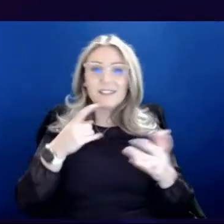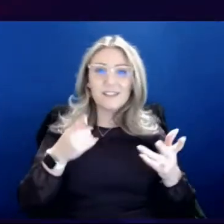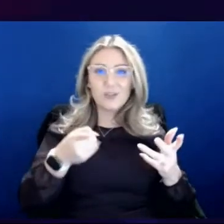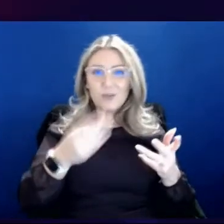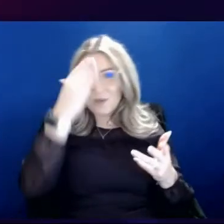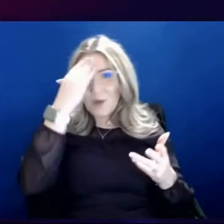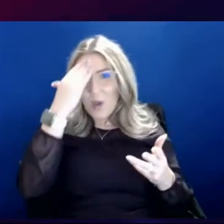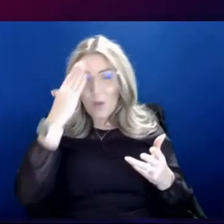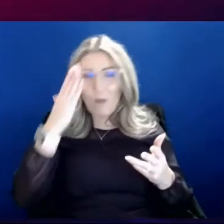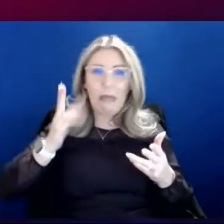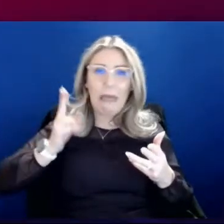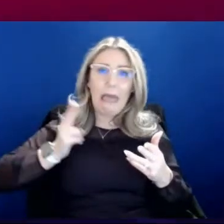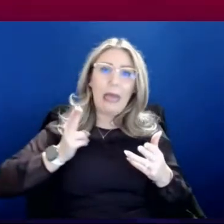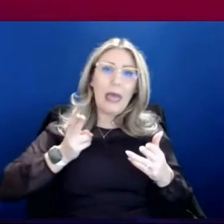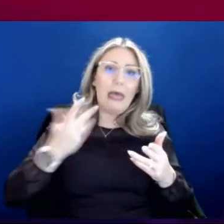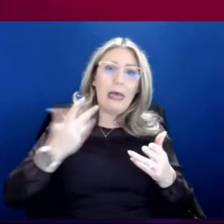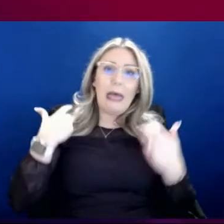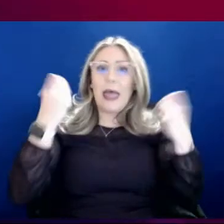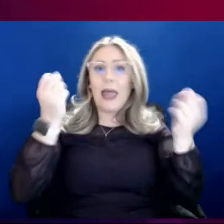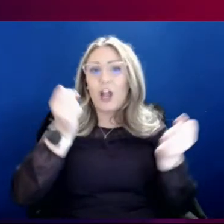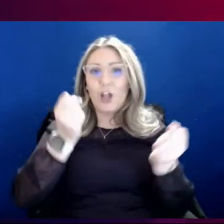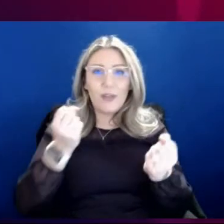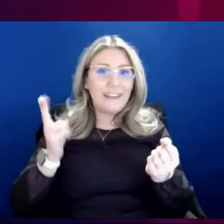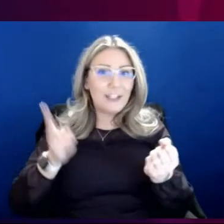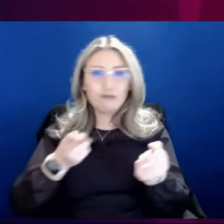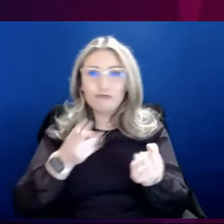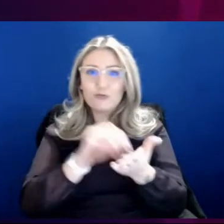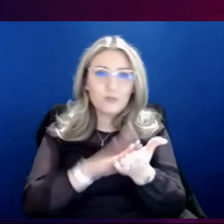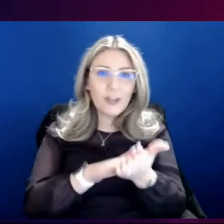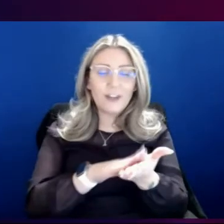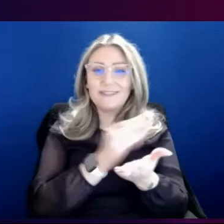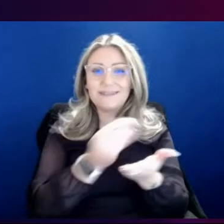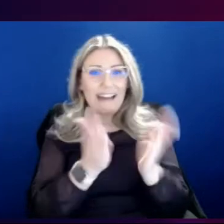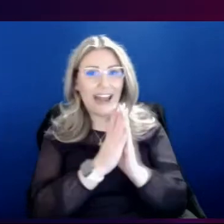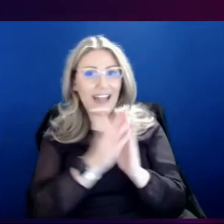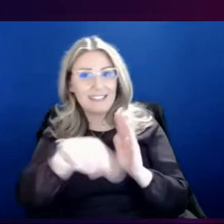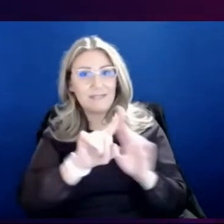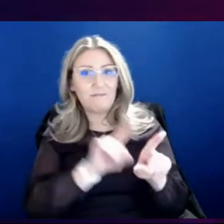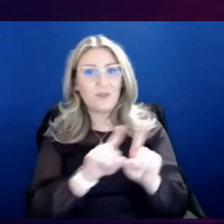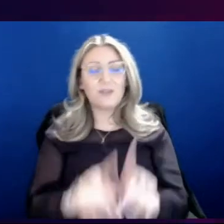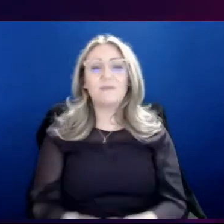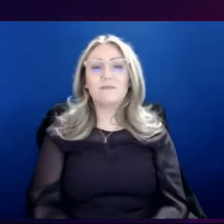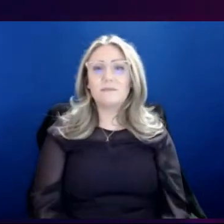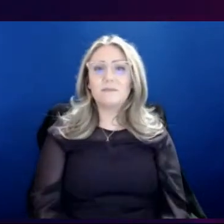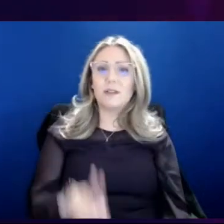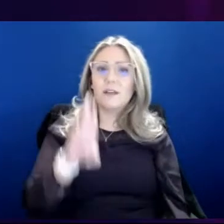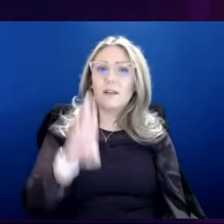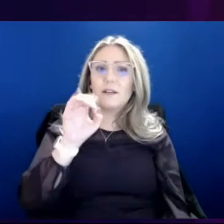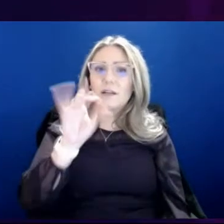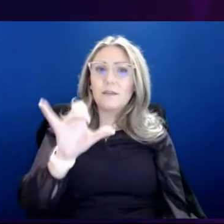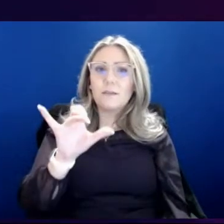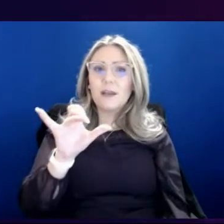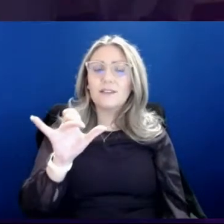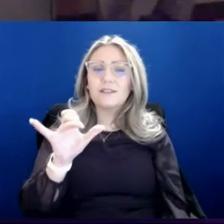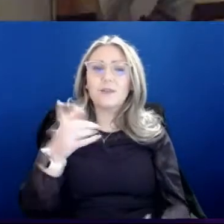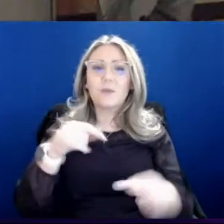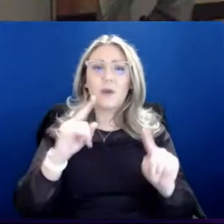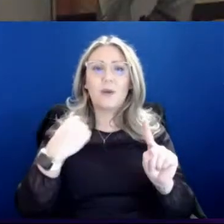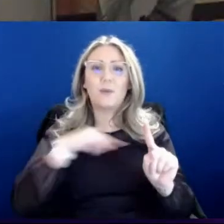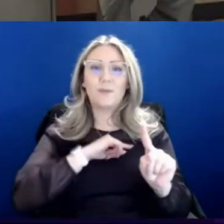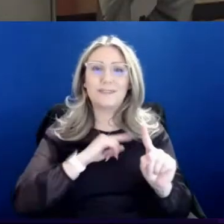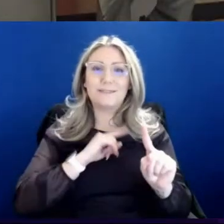records and what we ask them about as well. Becky, as we start to wrap up